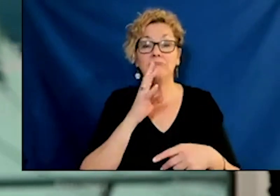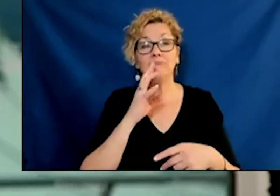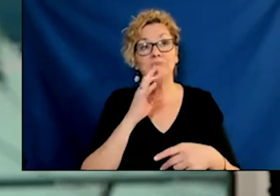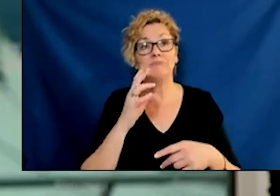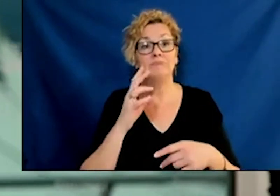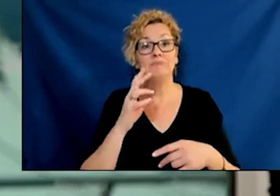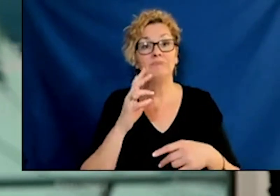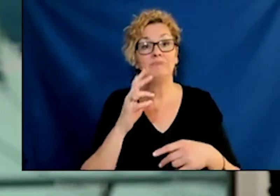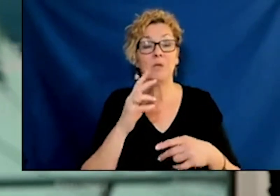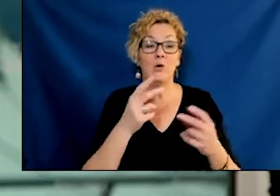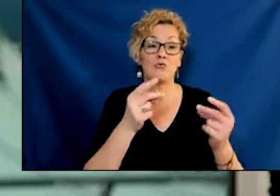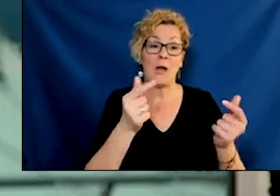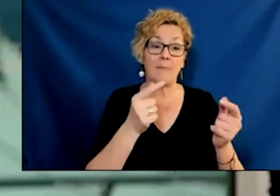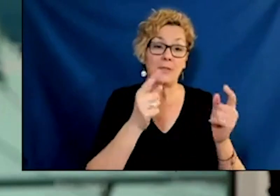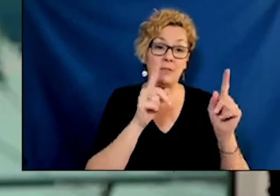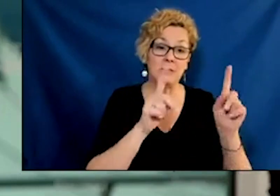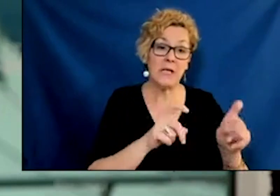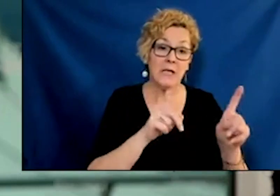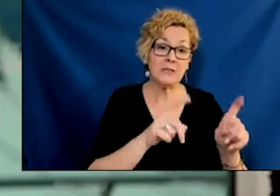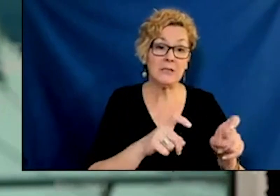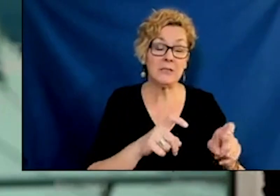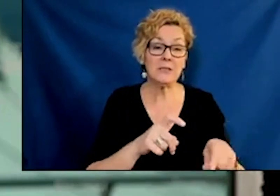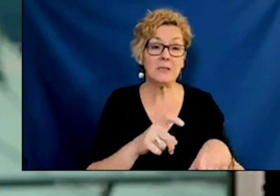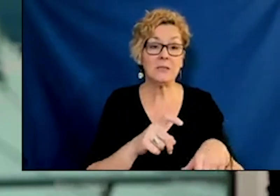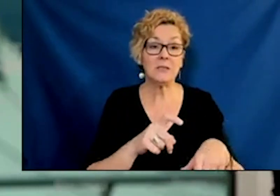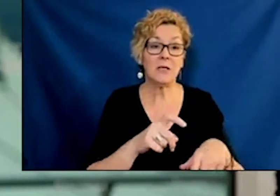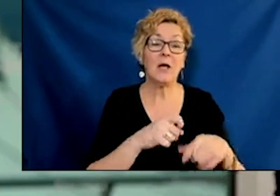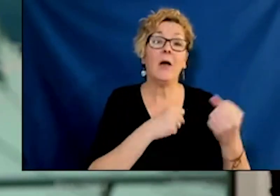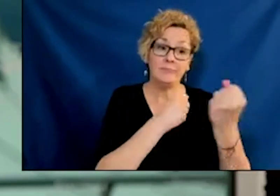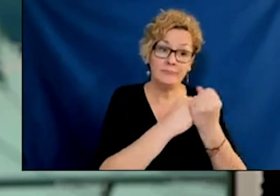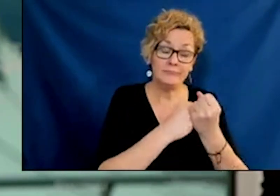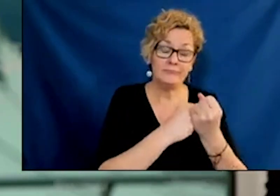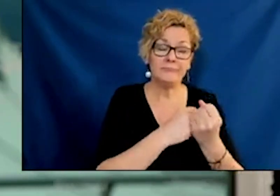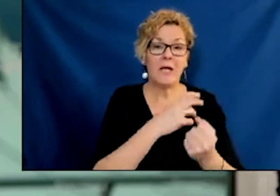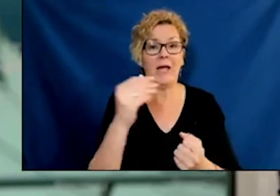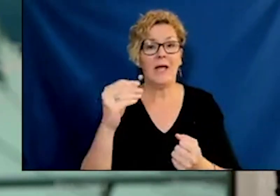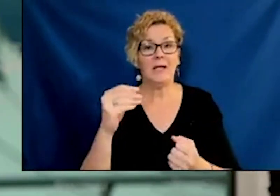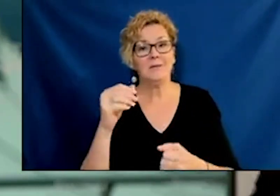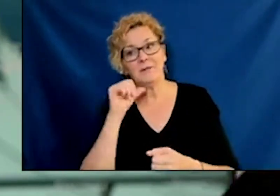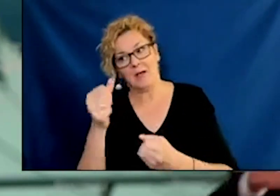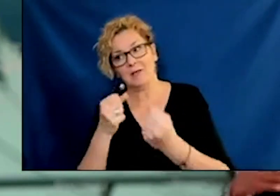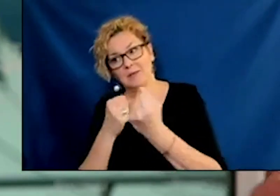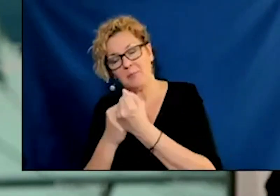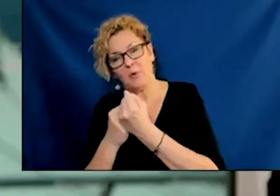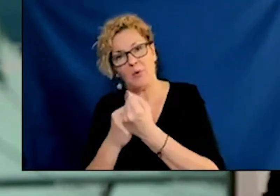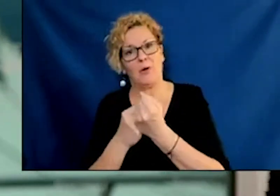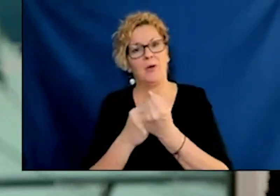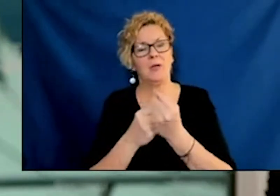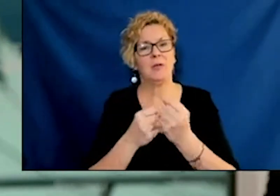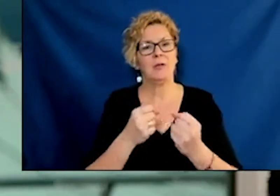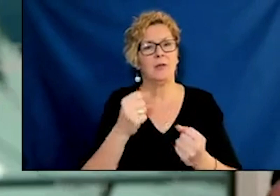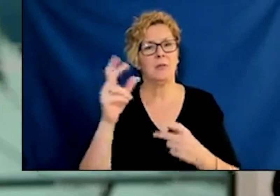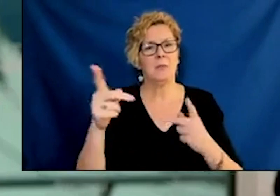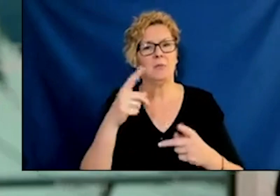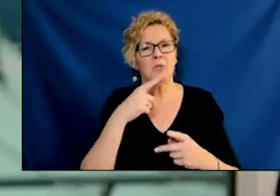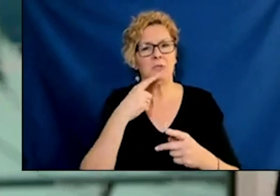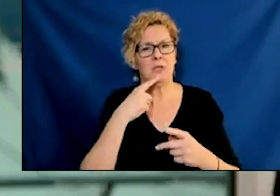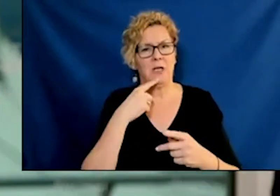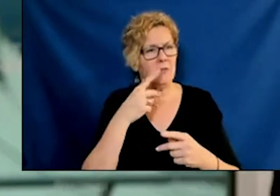in the downtown east side, in shelters, in correctional facilities, in communities, in